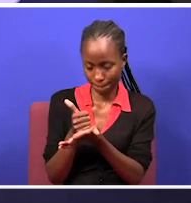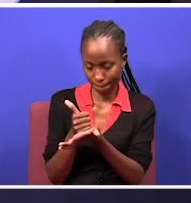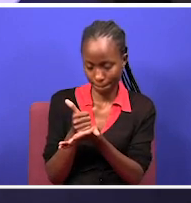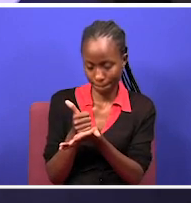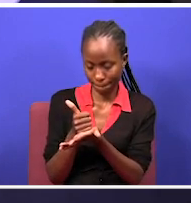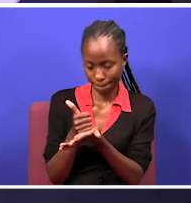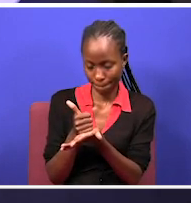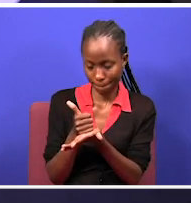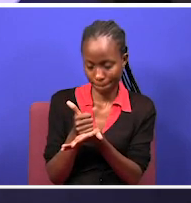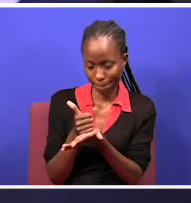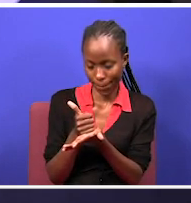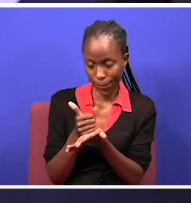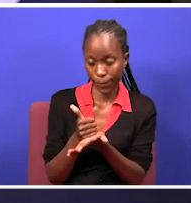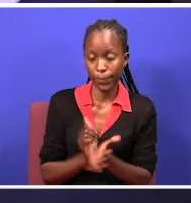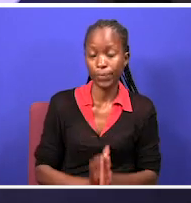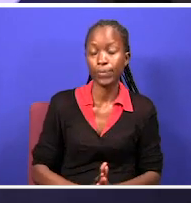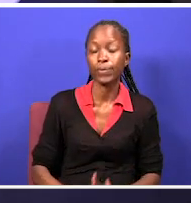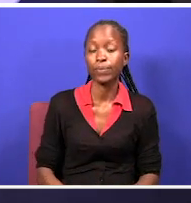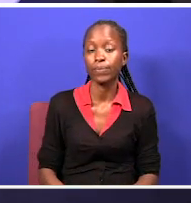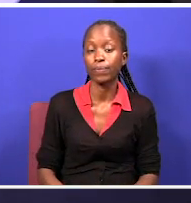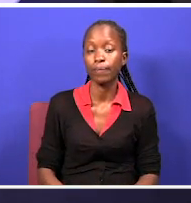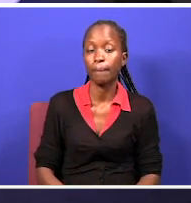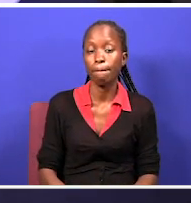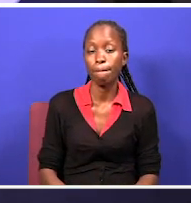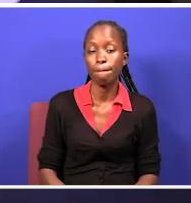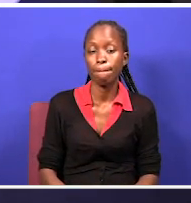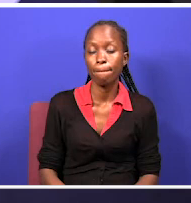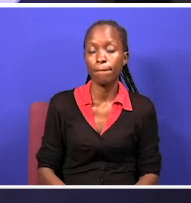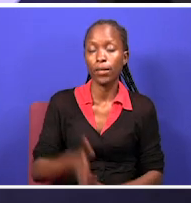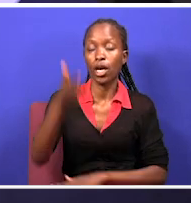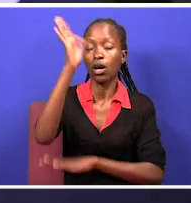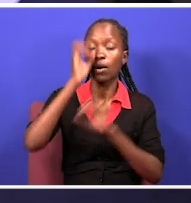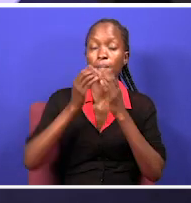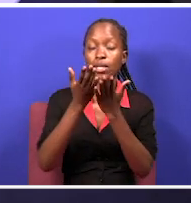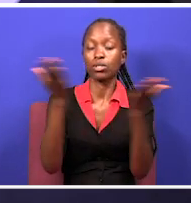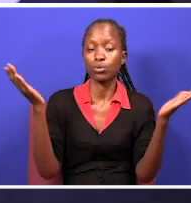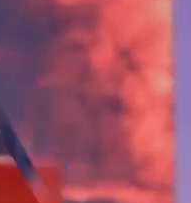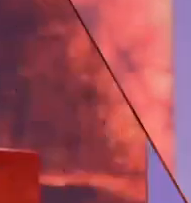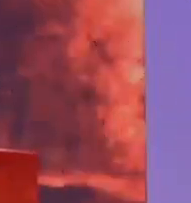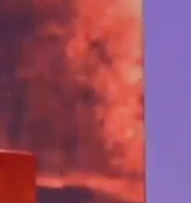Amen. God bless you.